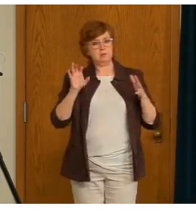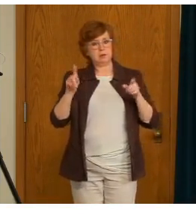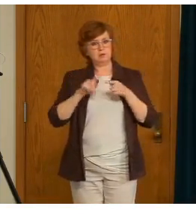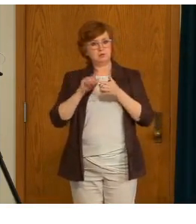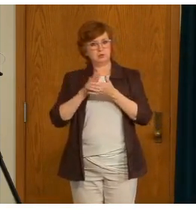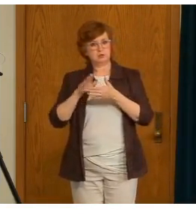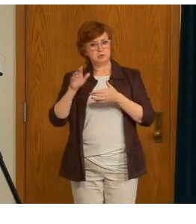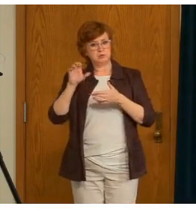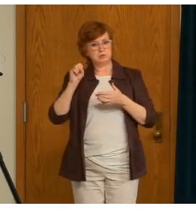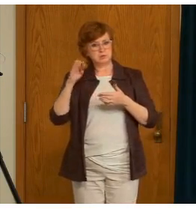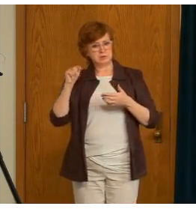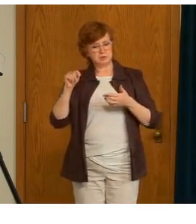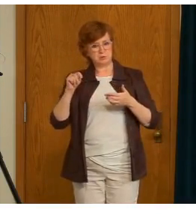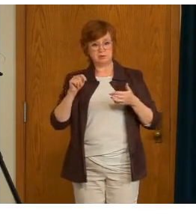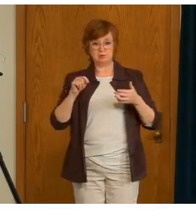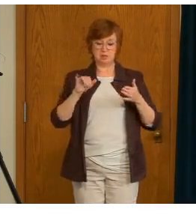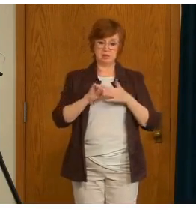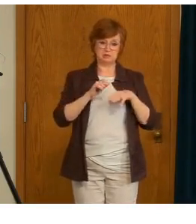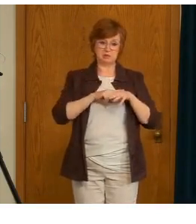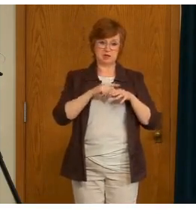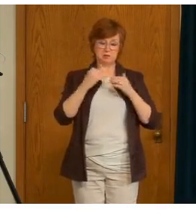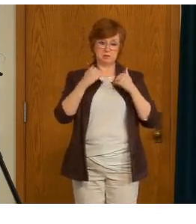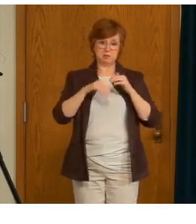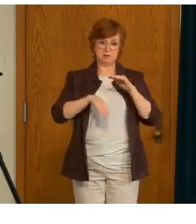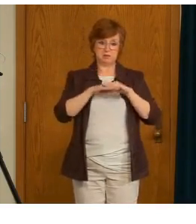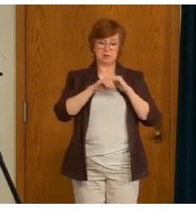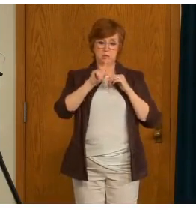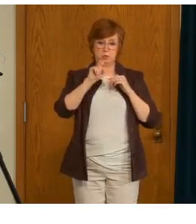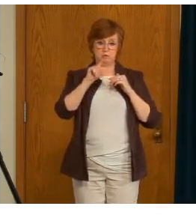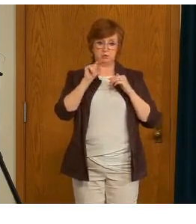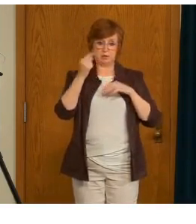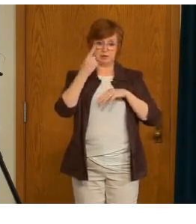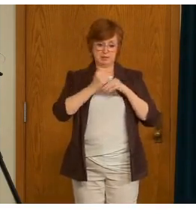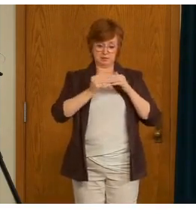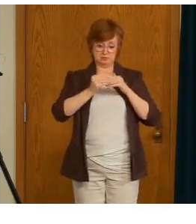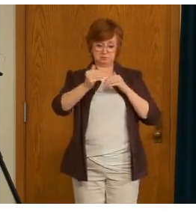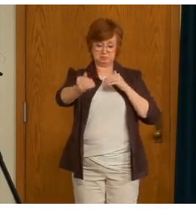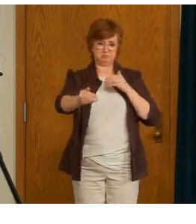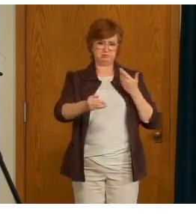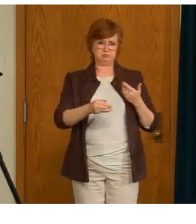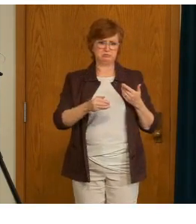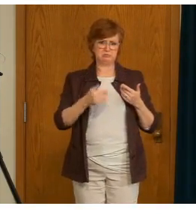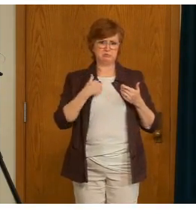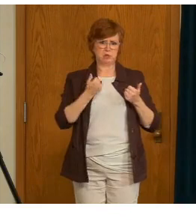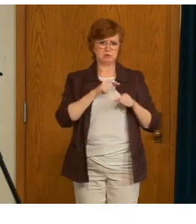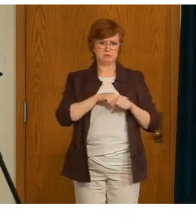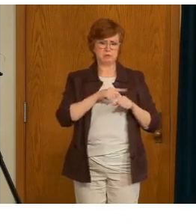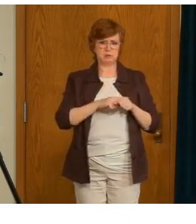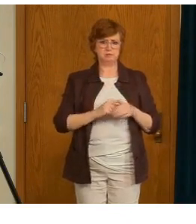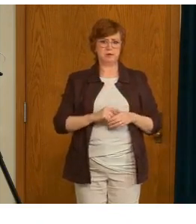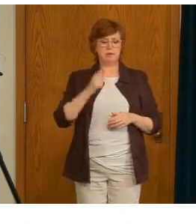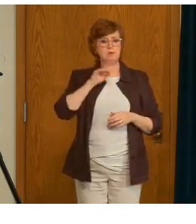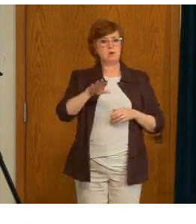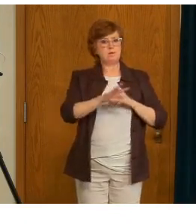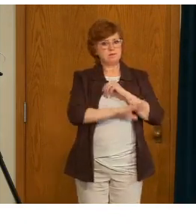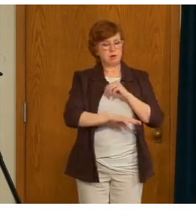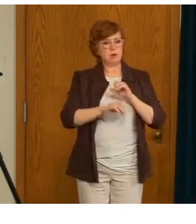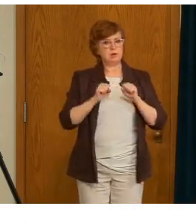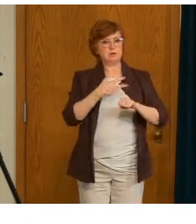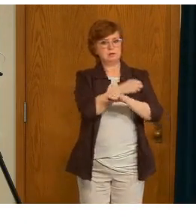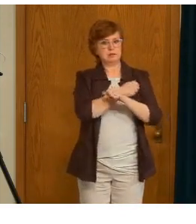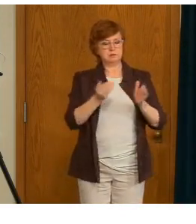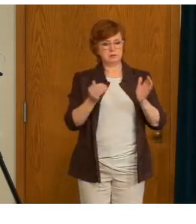that 120 days, and they can receive their second dose. And so there's a few options. Obviously, we would encourage